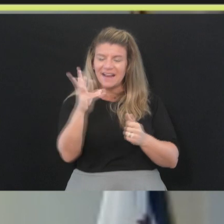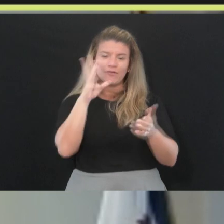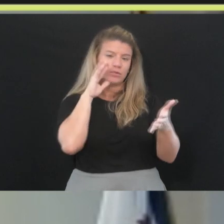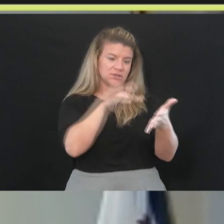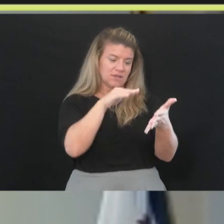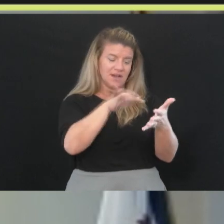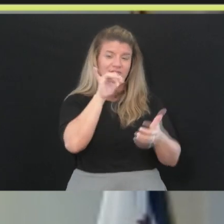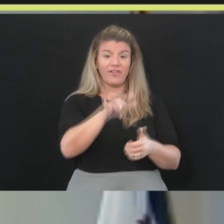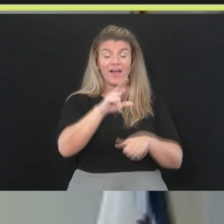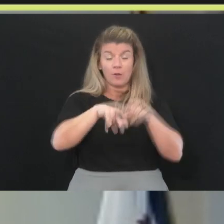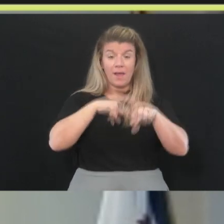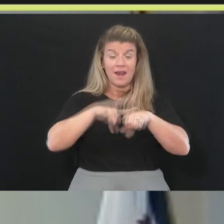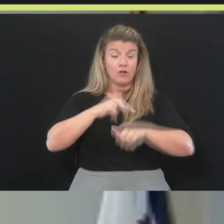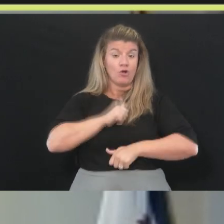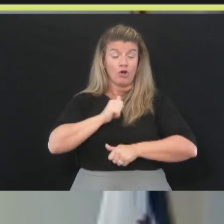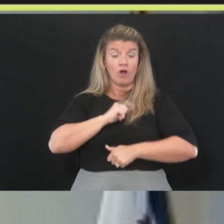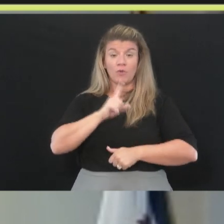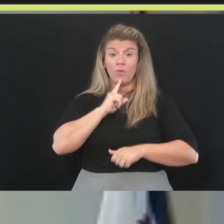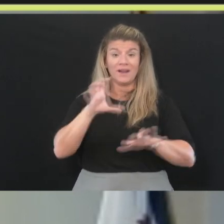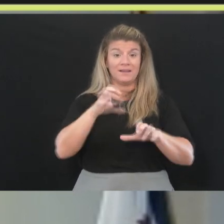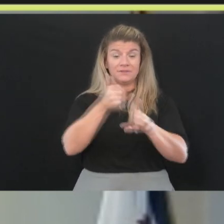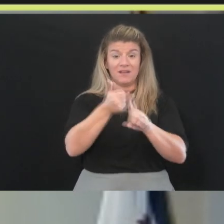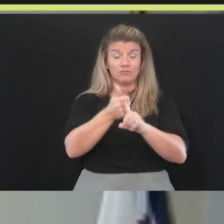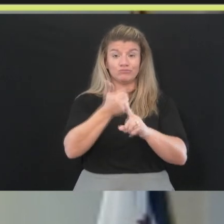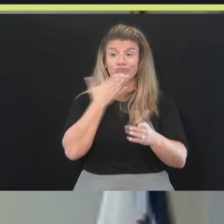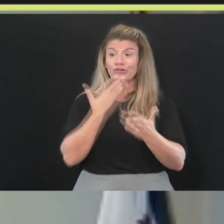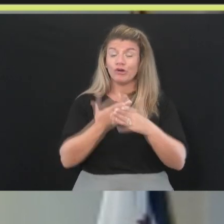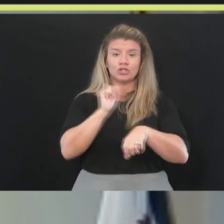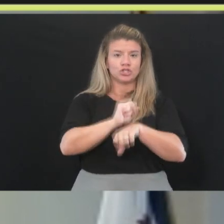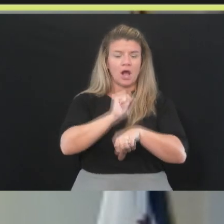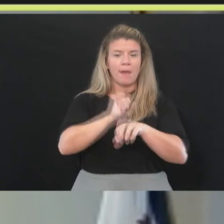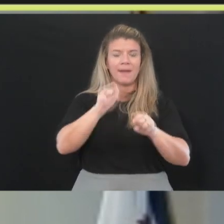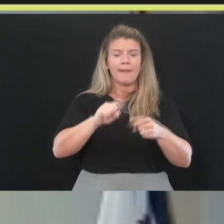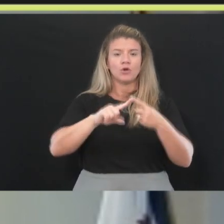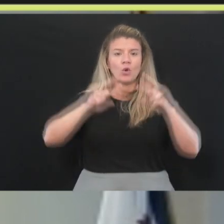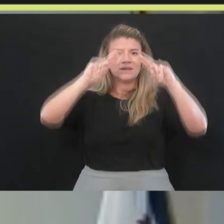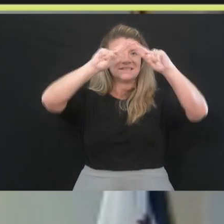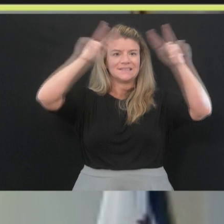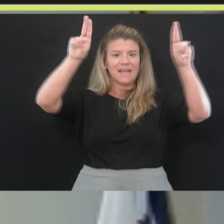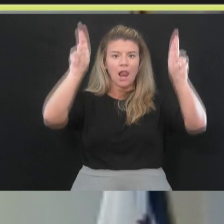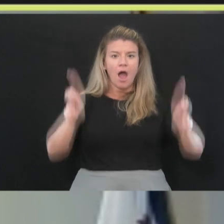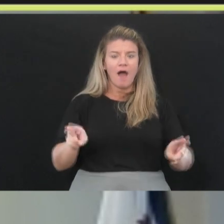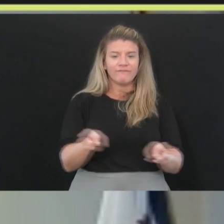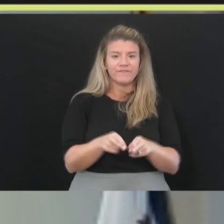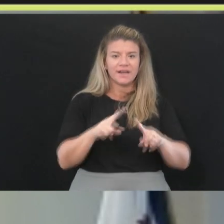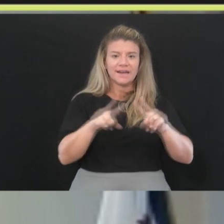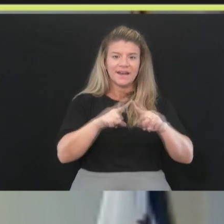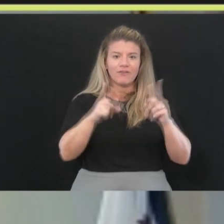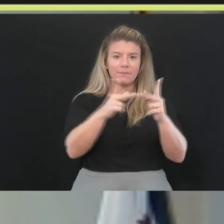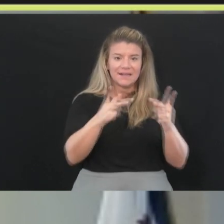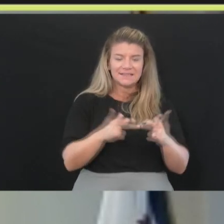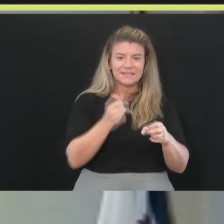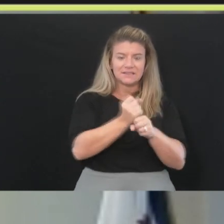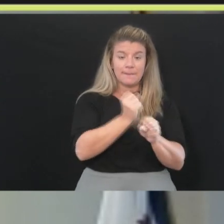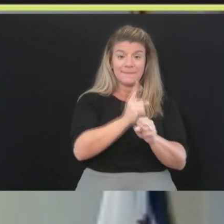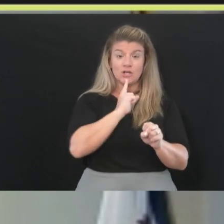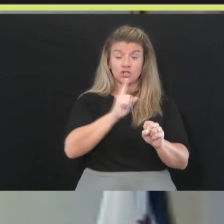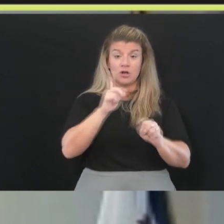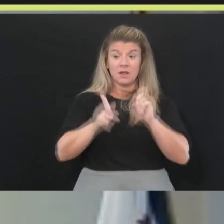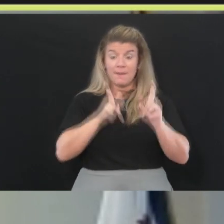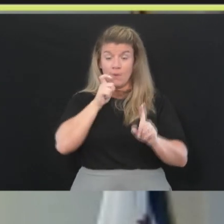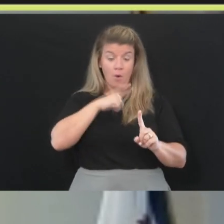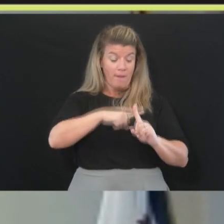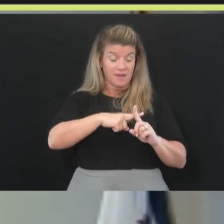been very good at helping facilities seal off a wing to make sure that those patients who are